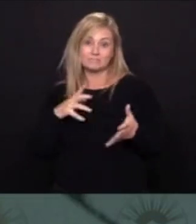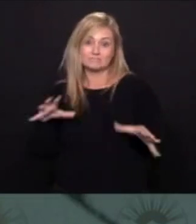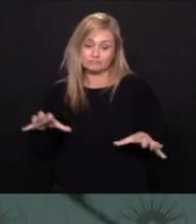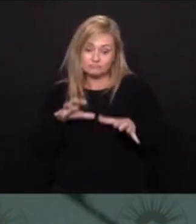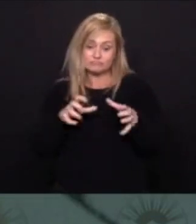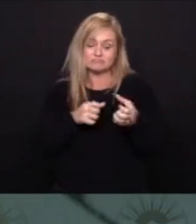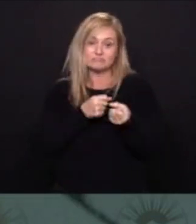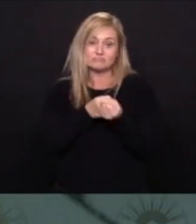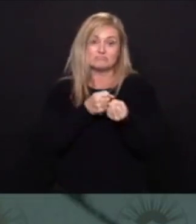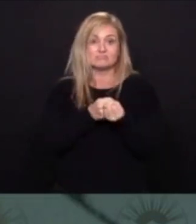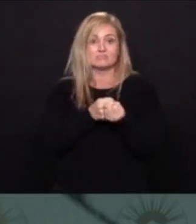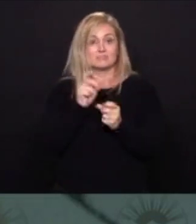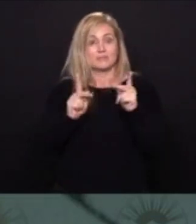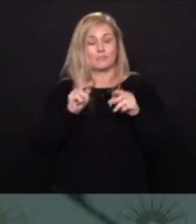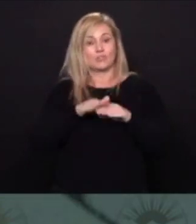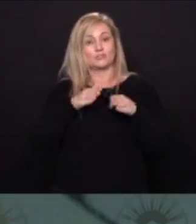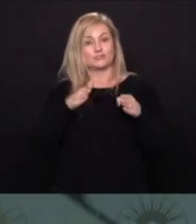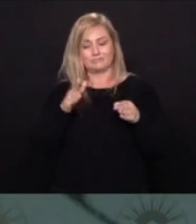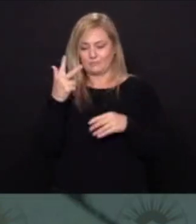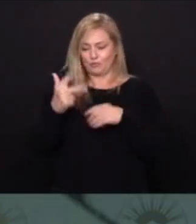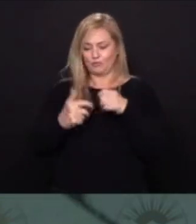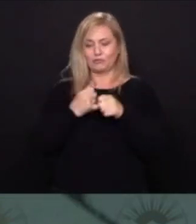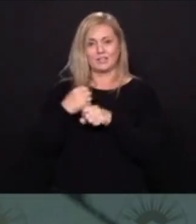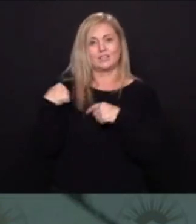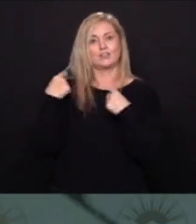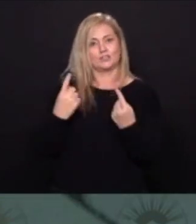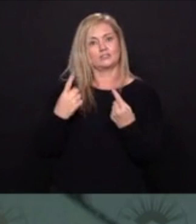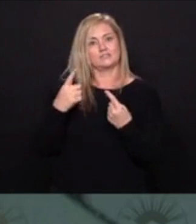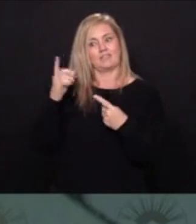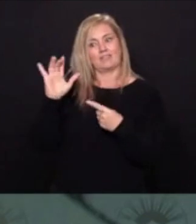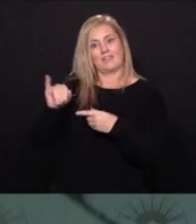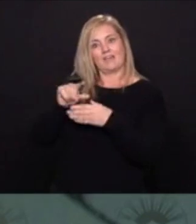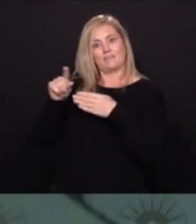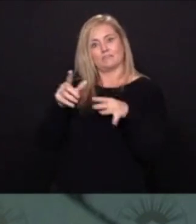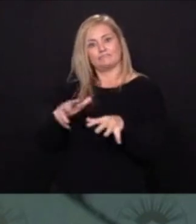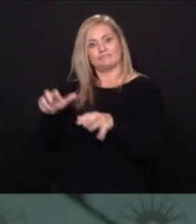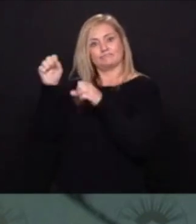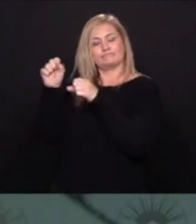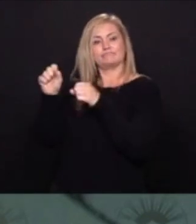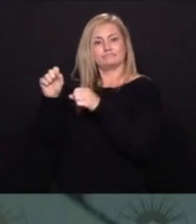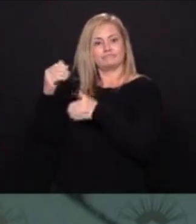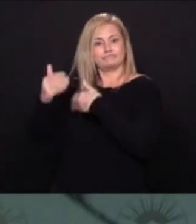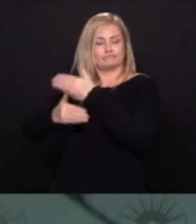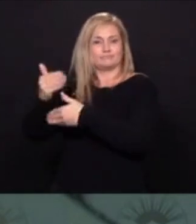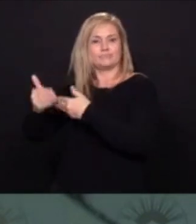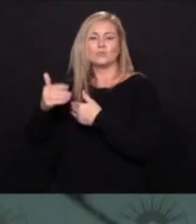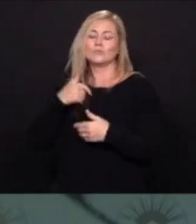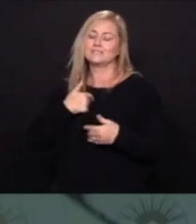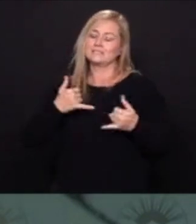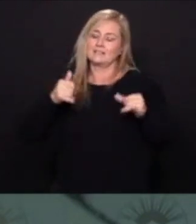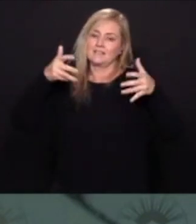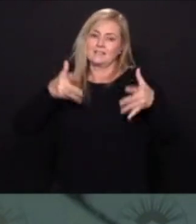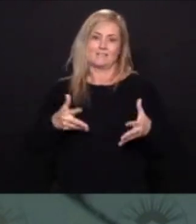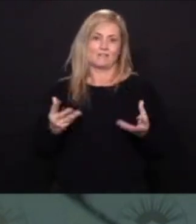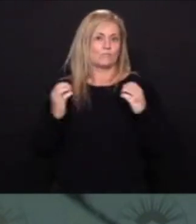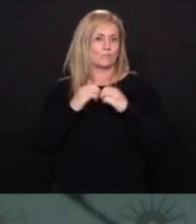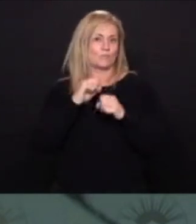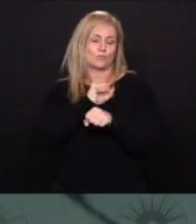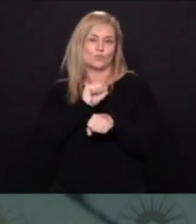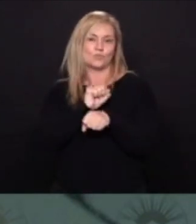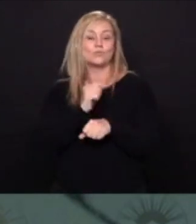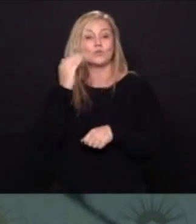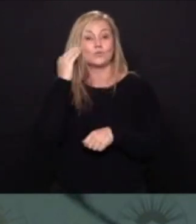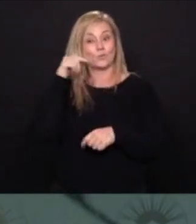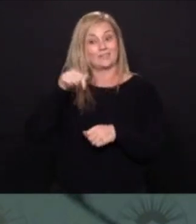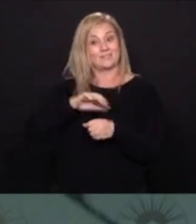the last 3 years since this government came into place. We know that we need to do more, and we know the